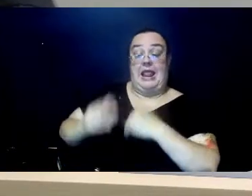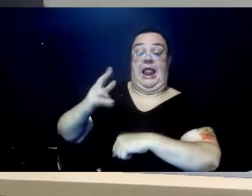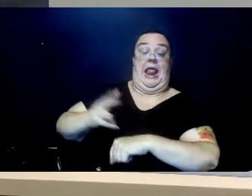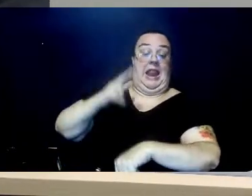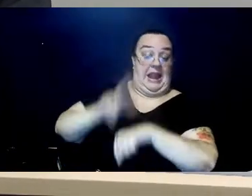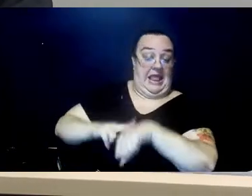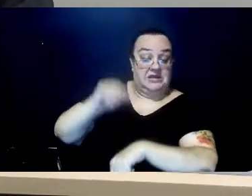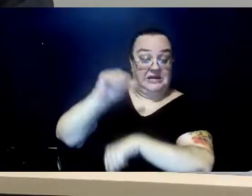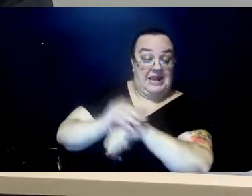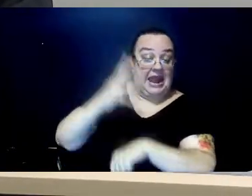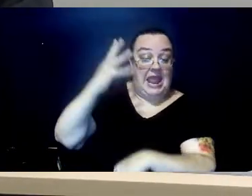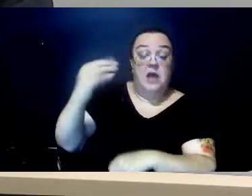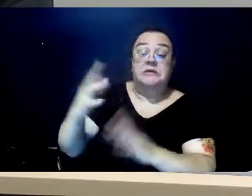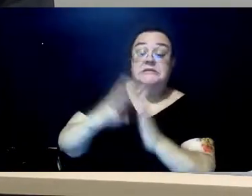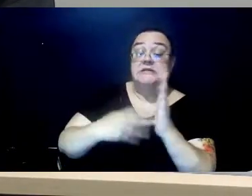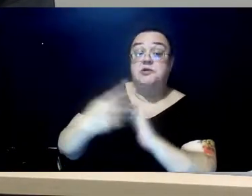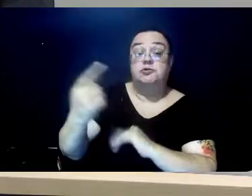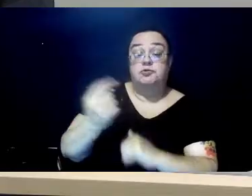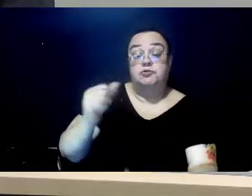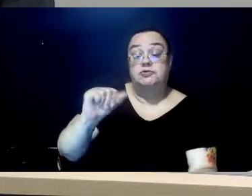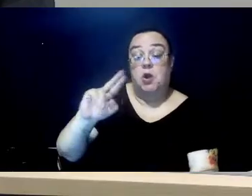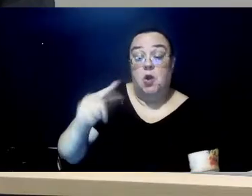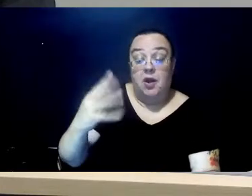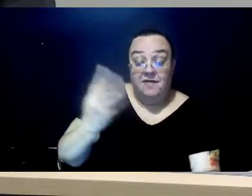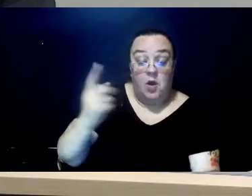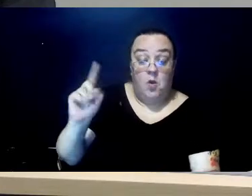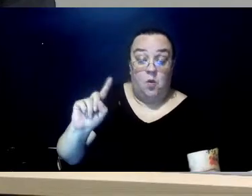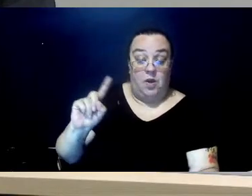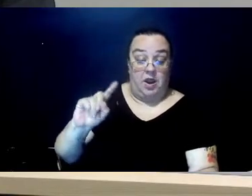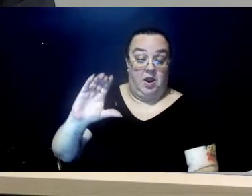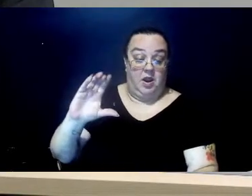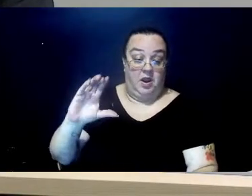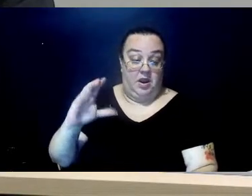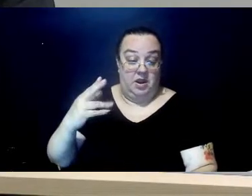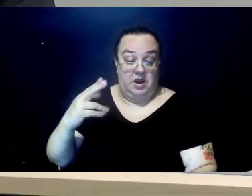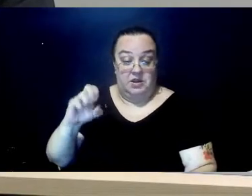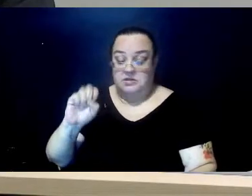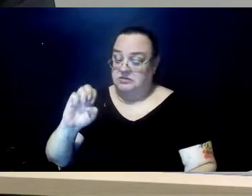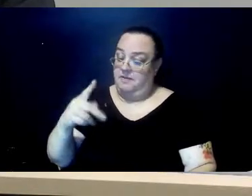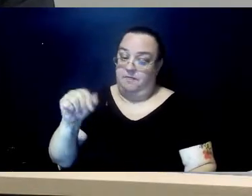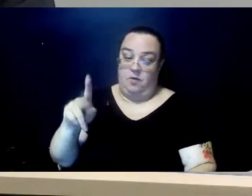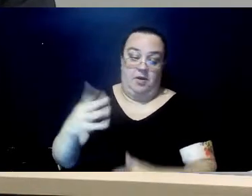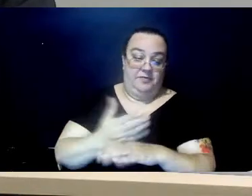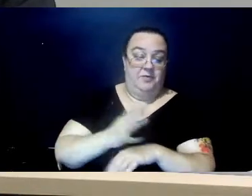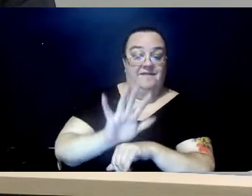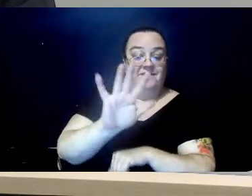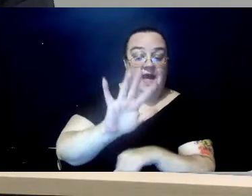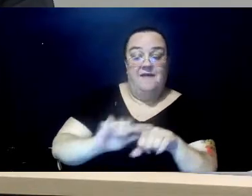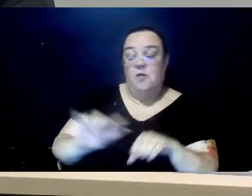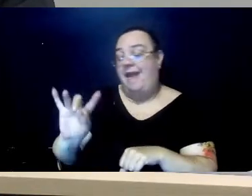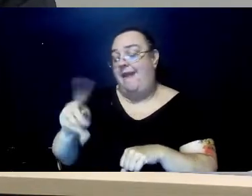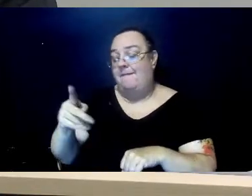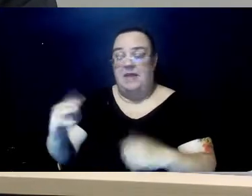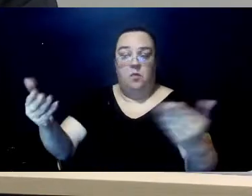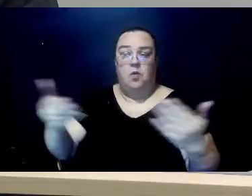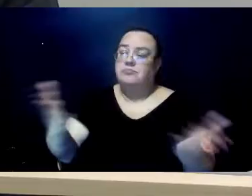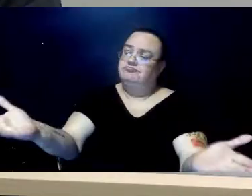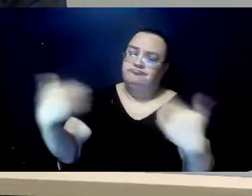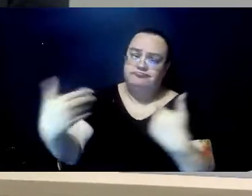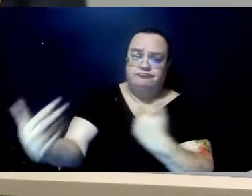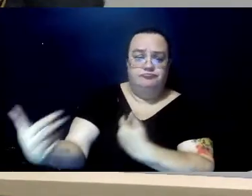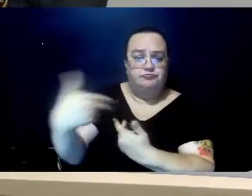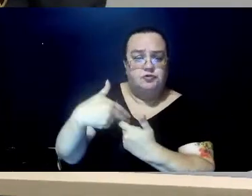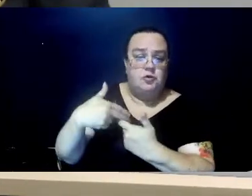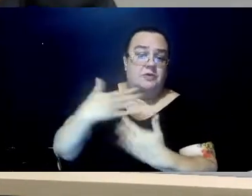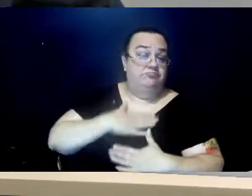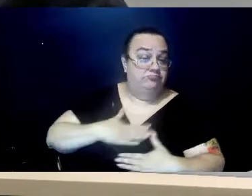Tuesday, August the 4th. We're doing it at Cheese Park between 5 and 8 p.m., and we welcome everyone to come out and enjoy the festivities.